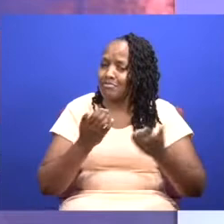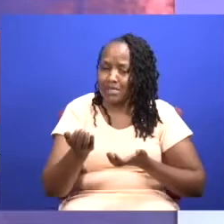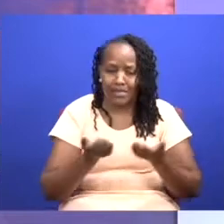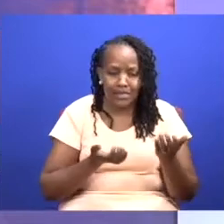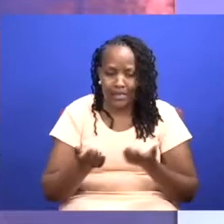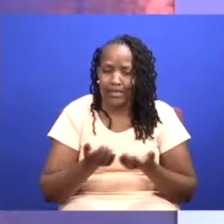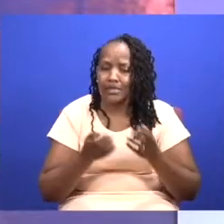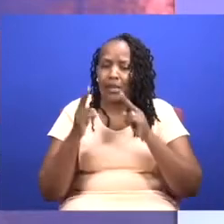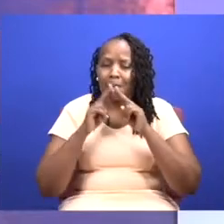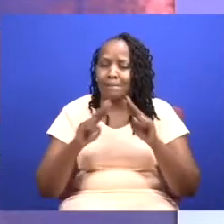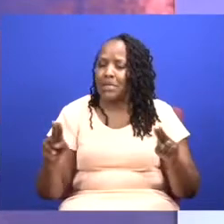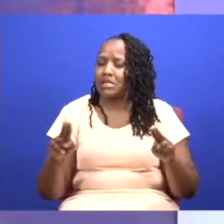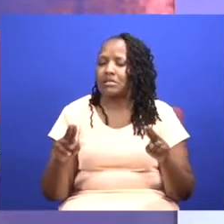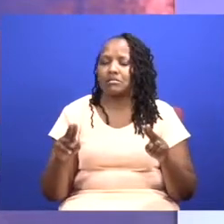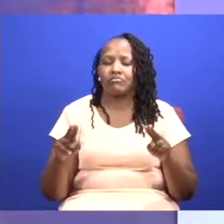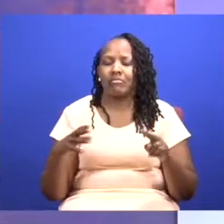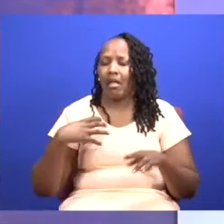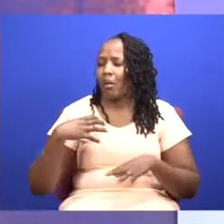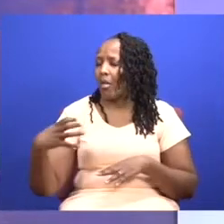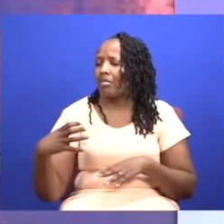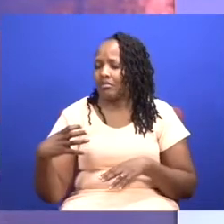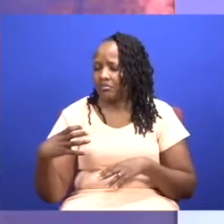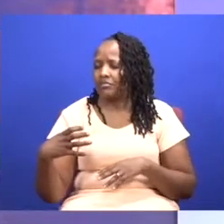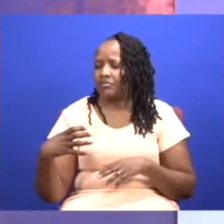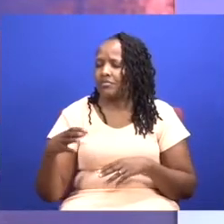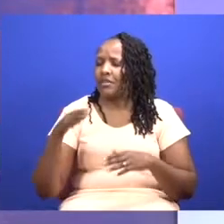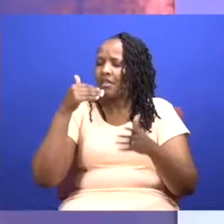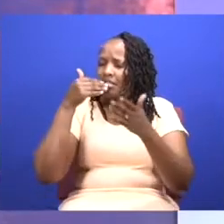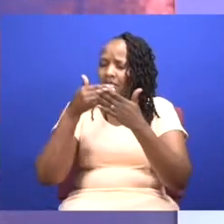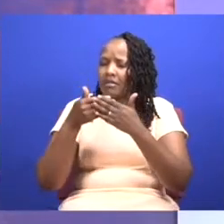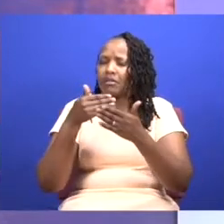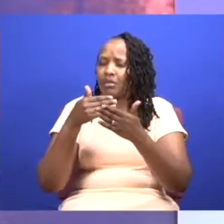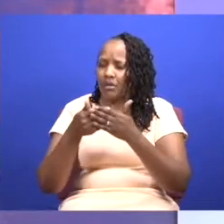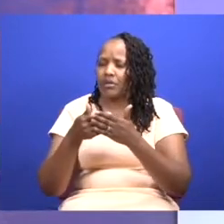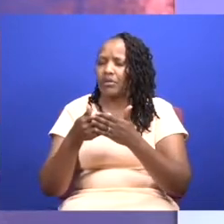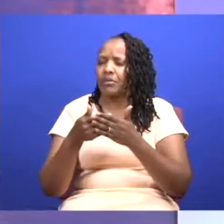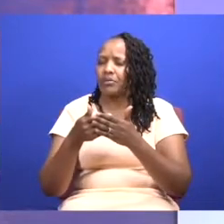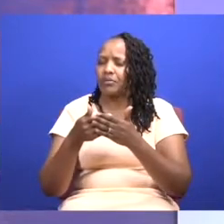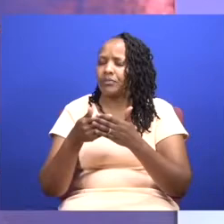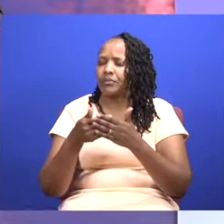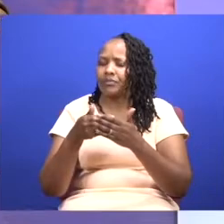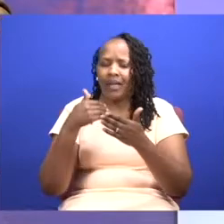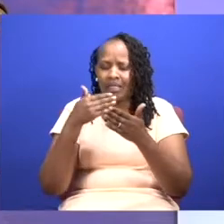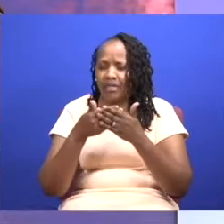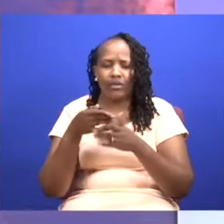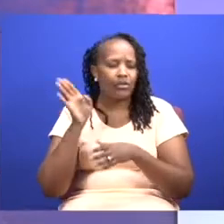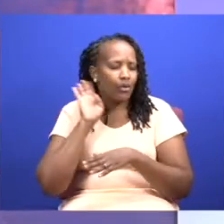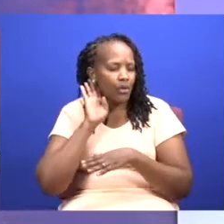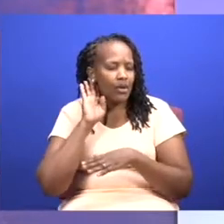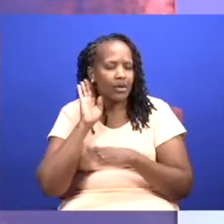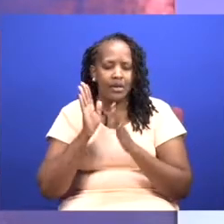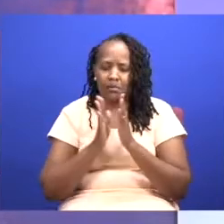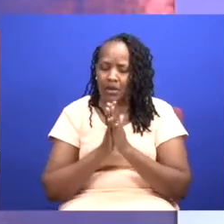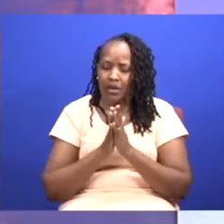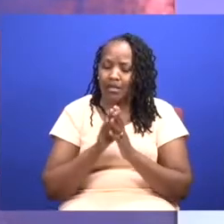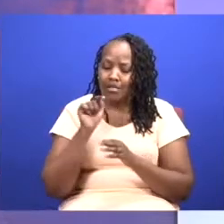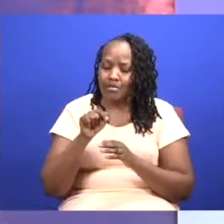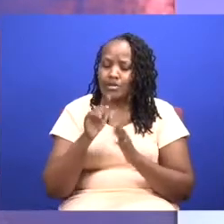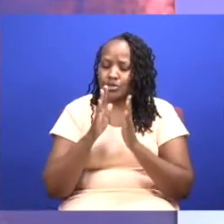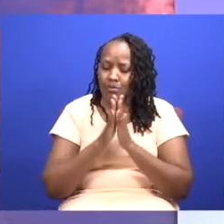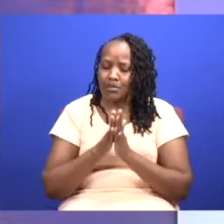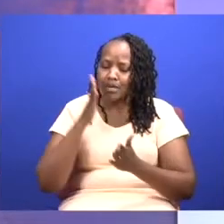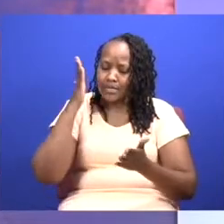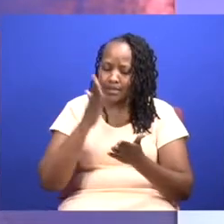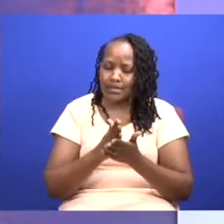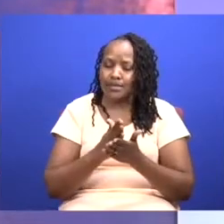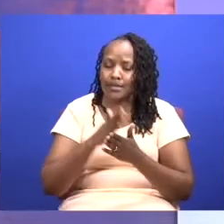and there shall be peace and prosperity, Heavenly Father. We give you thanks and we give you praise. And thank you, Lord, for hearing our prayer this morning. For this we